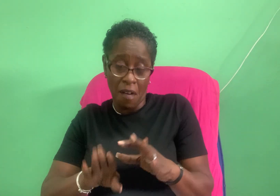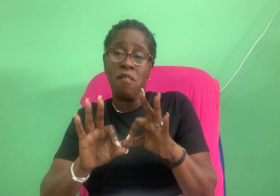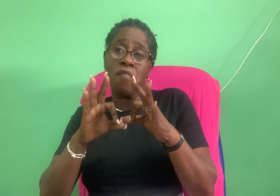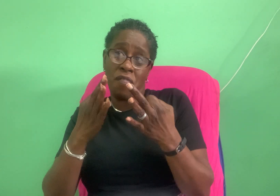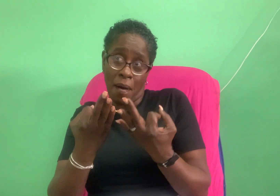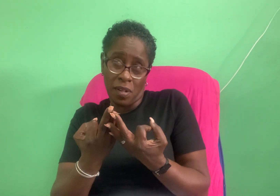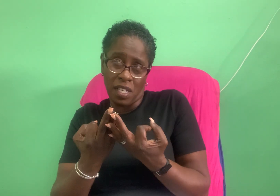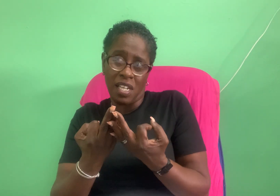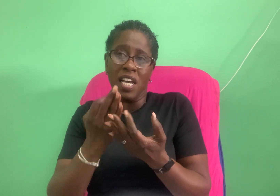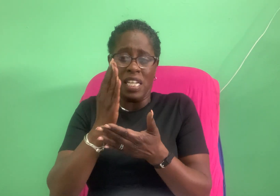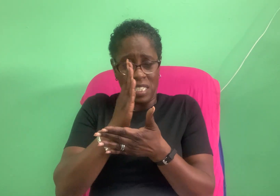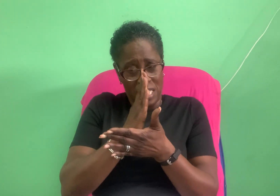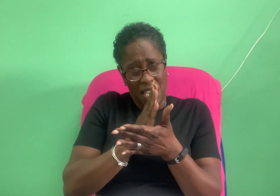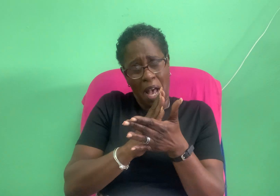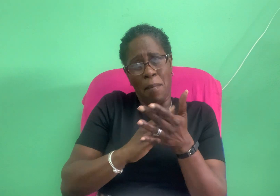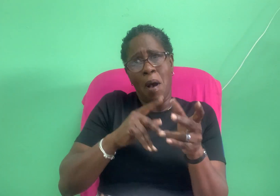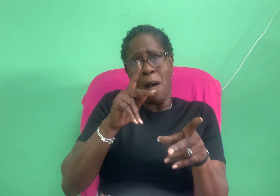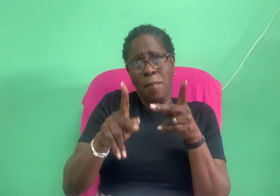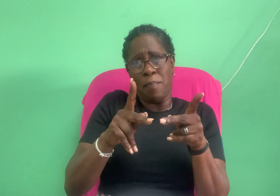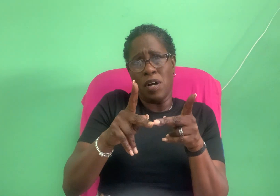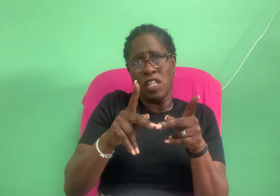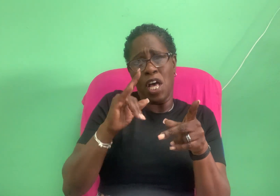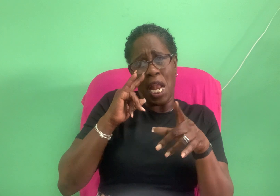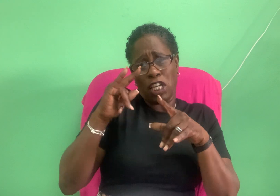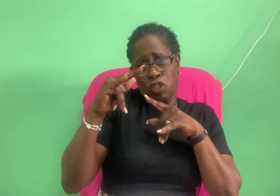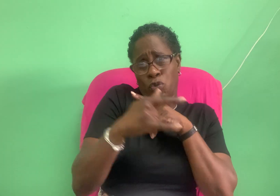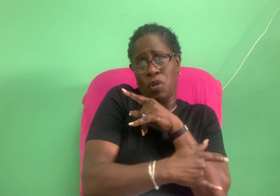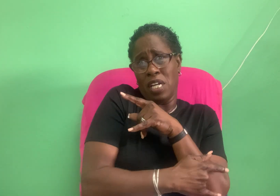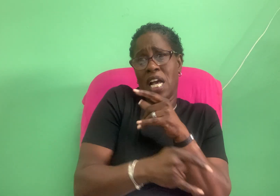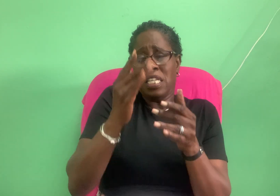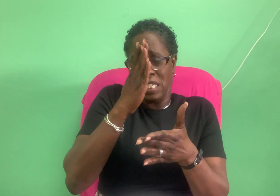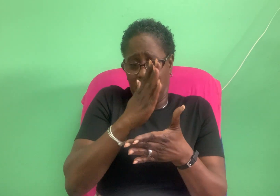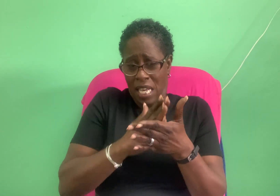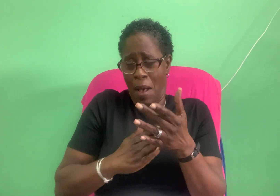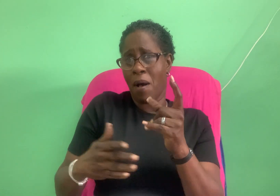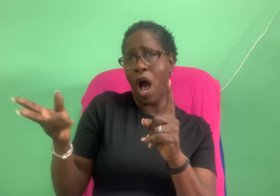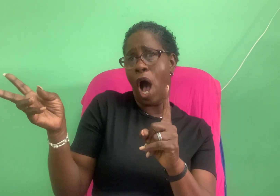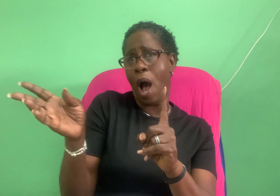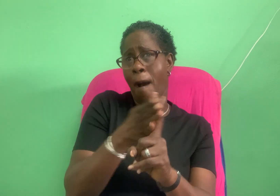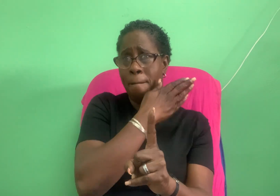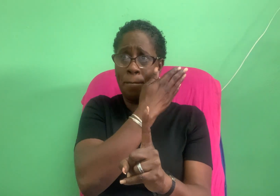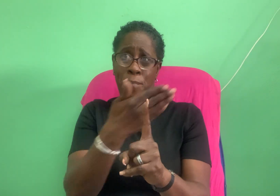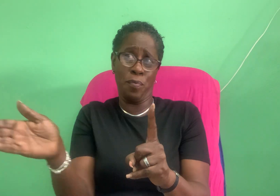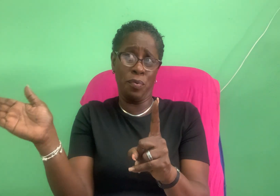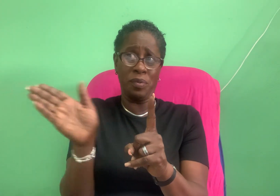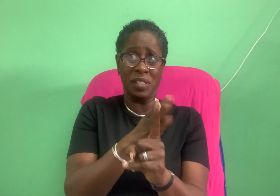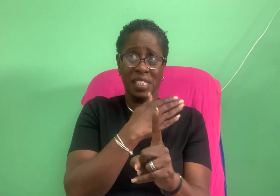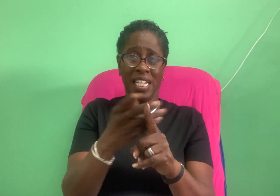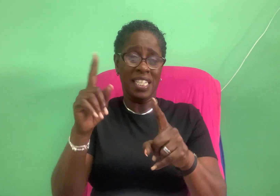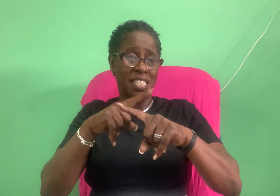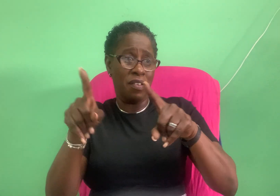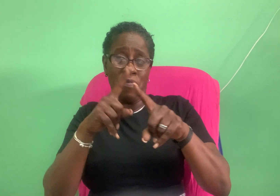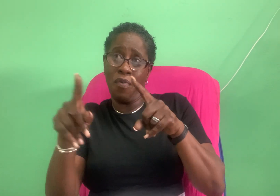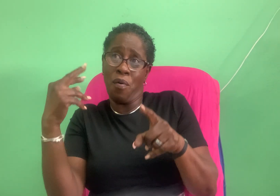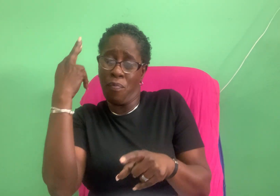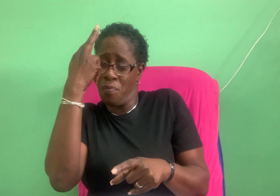more manipulative, some more potentially emotionally abusive and psychologically abusive because X, Y, or Z thing